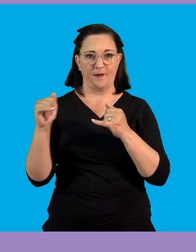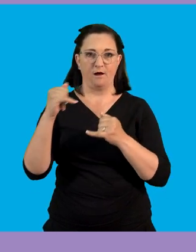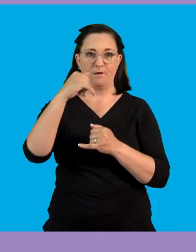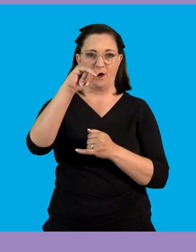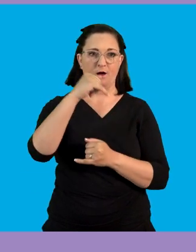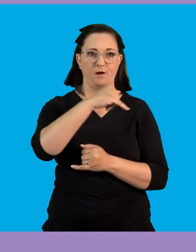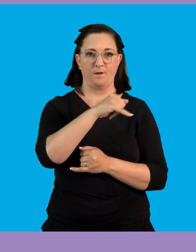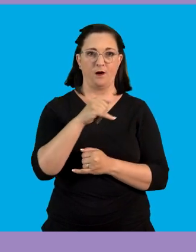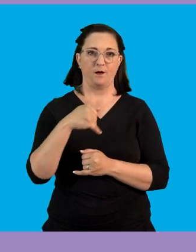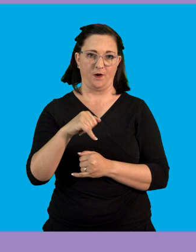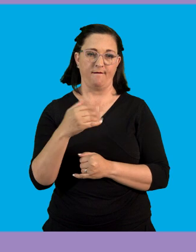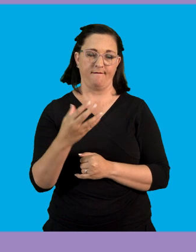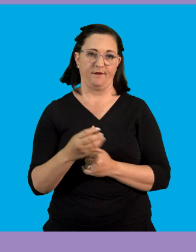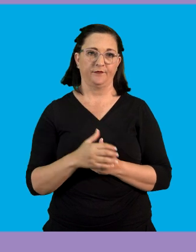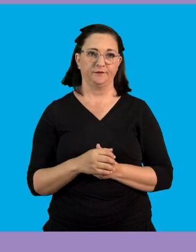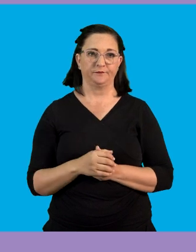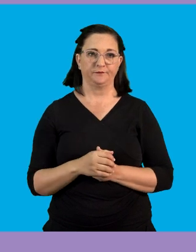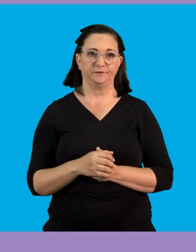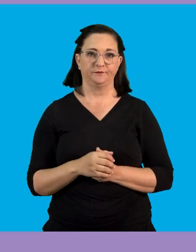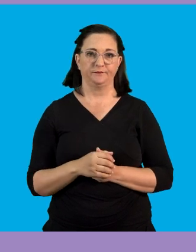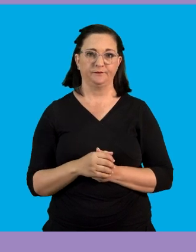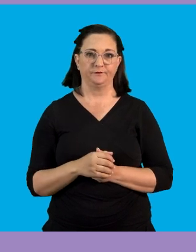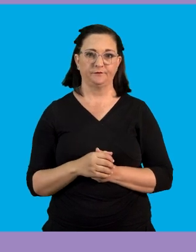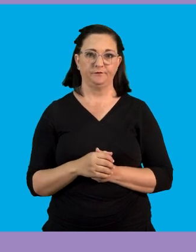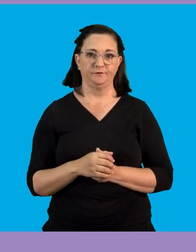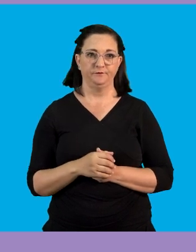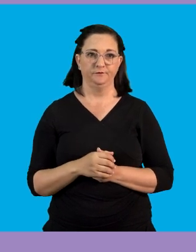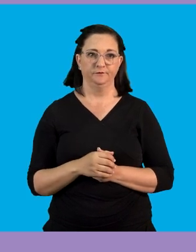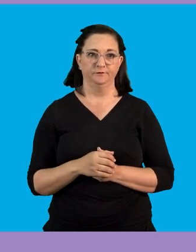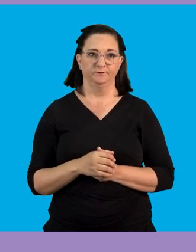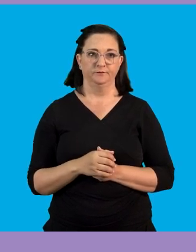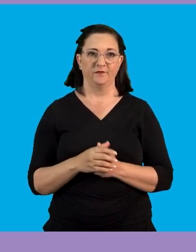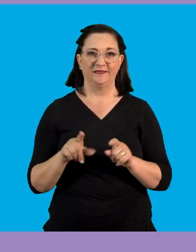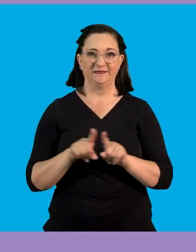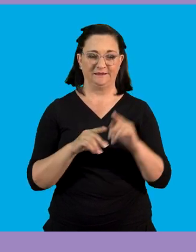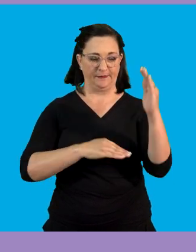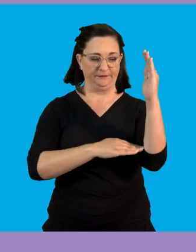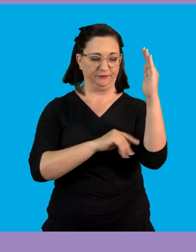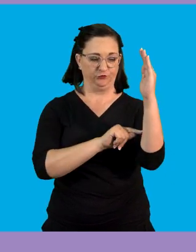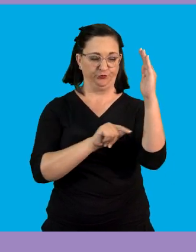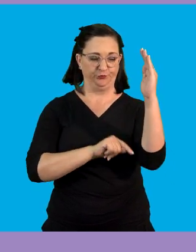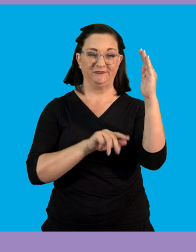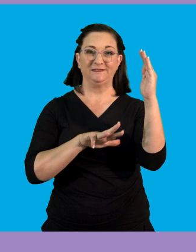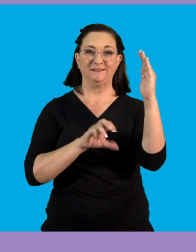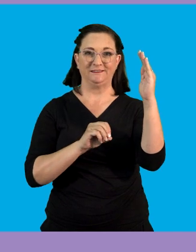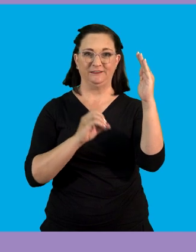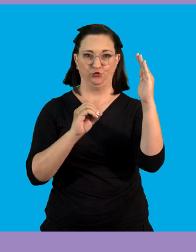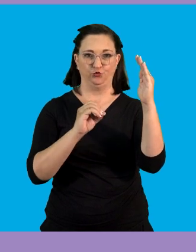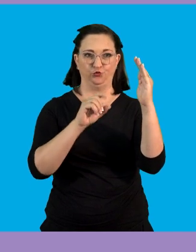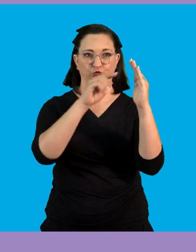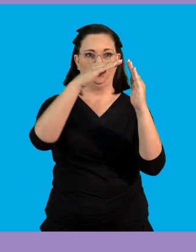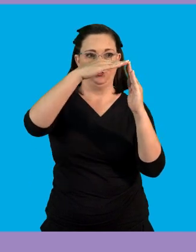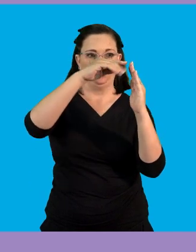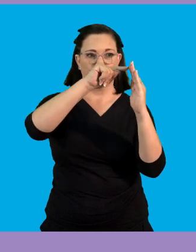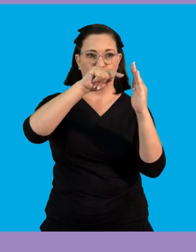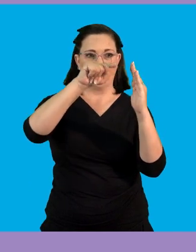a single line, which means all those four sides are equal to one another, and the angles are equal to 90 degrees. As you can see, there